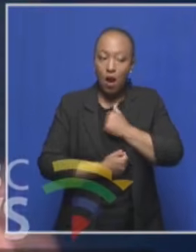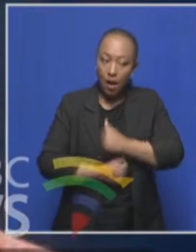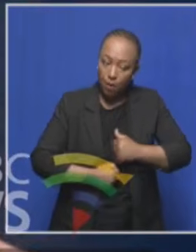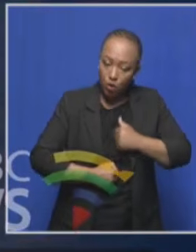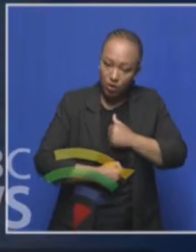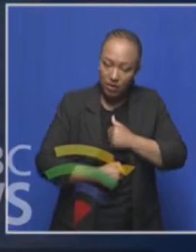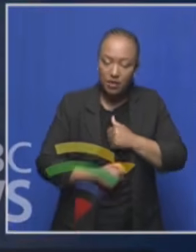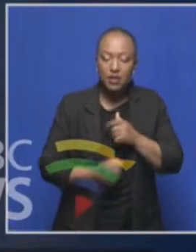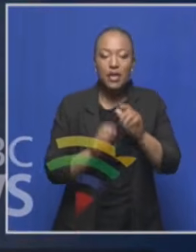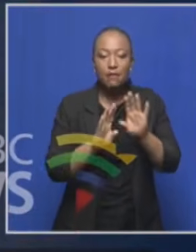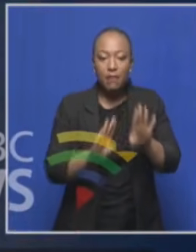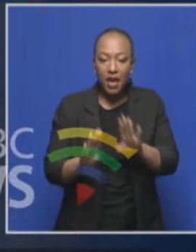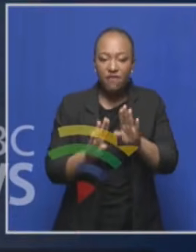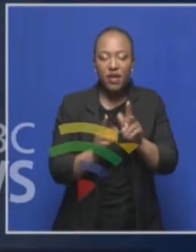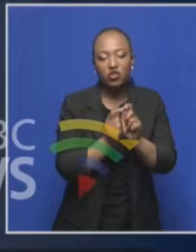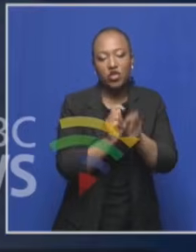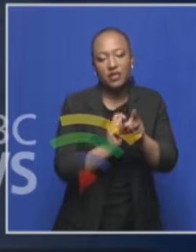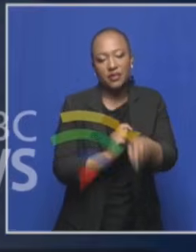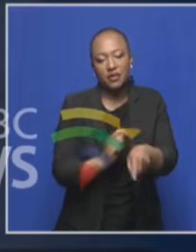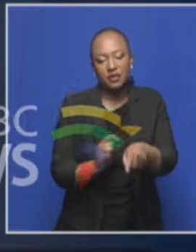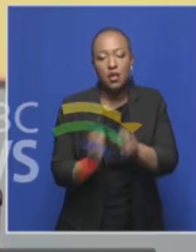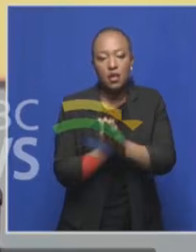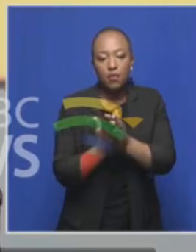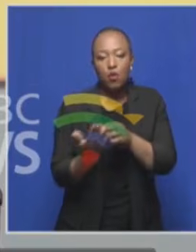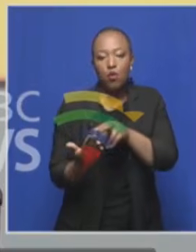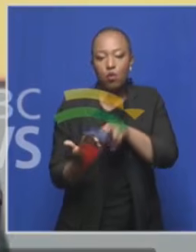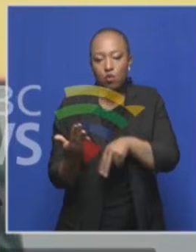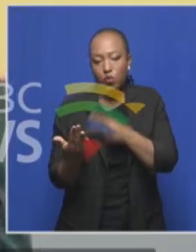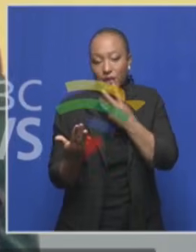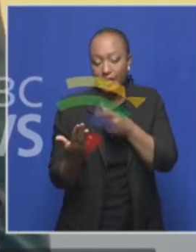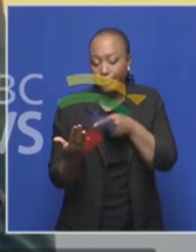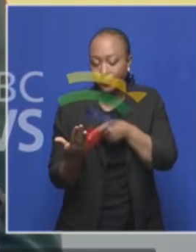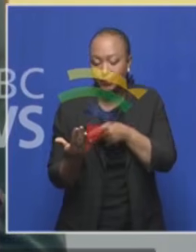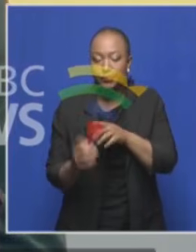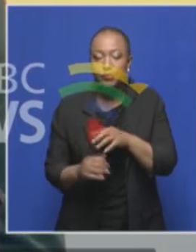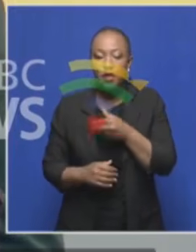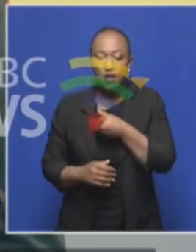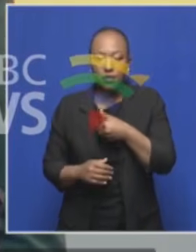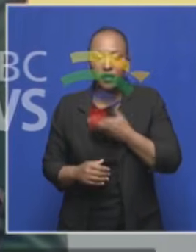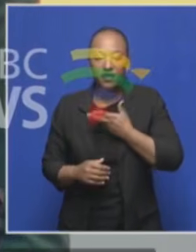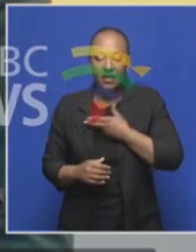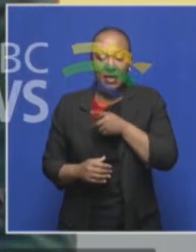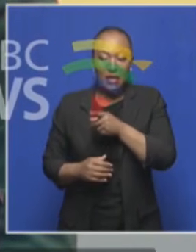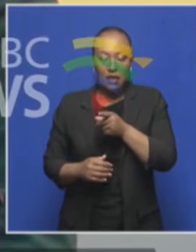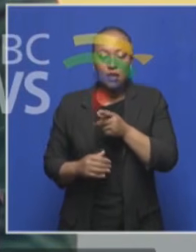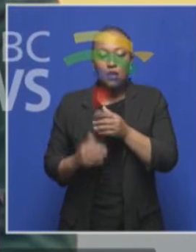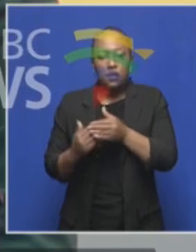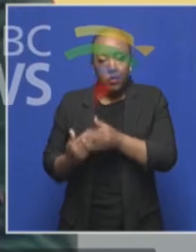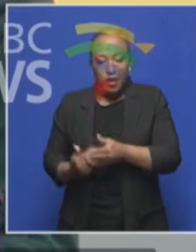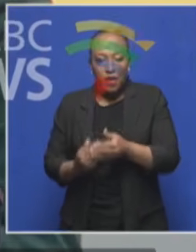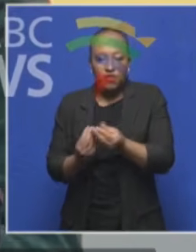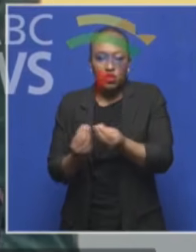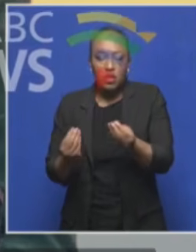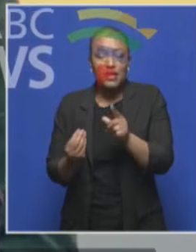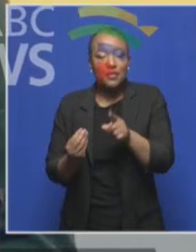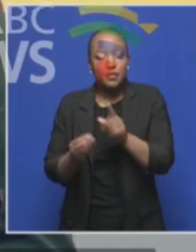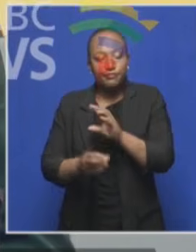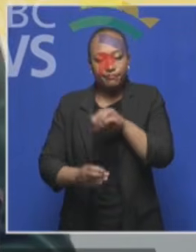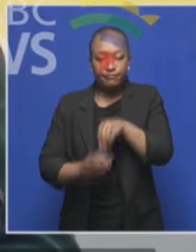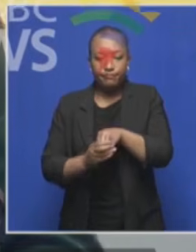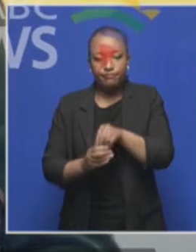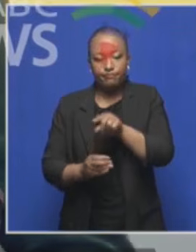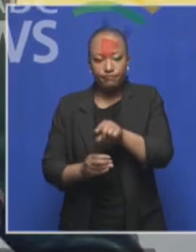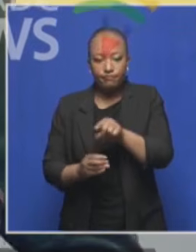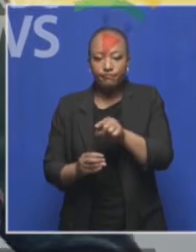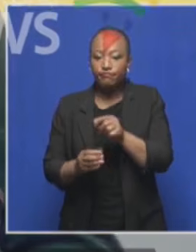change, which is something that we do see in this book. And that's where parents, caregivers also have to come and play their part. There's a nice activity at the end as well, for